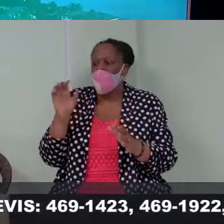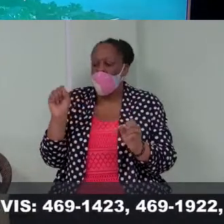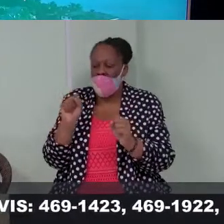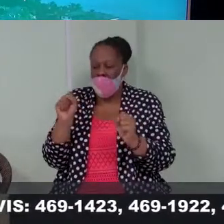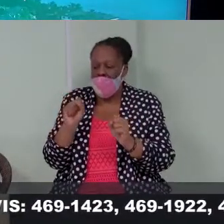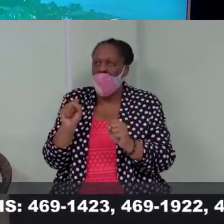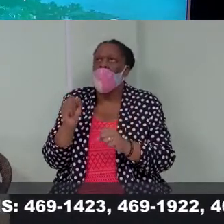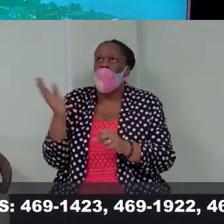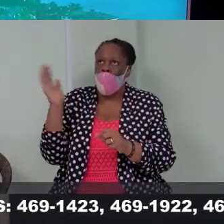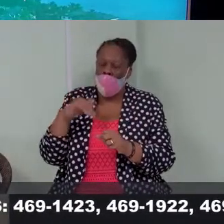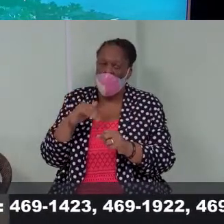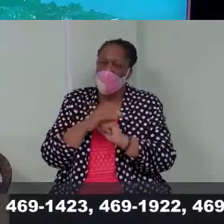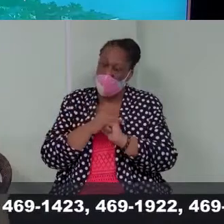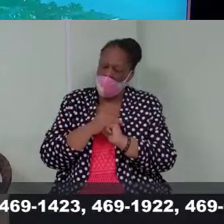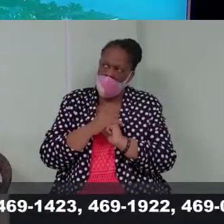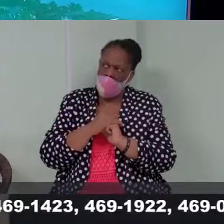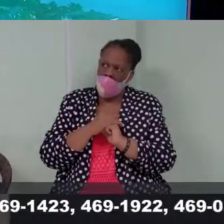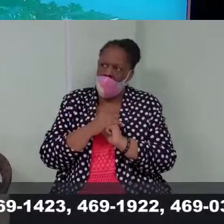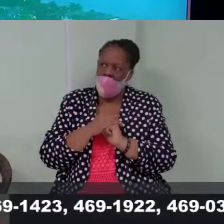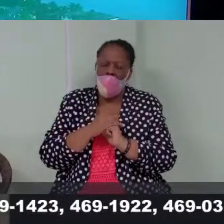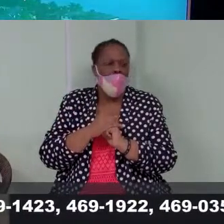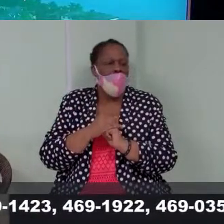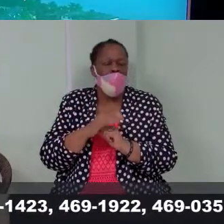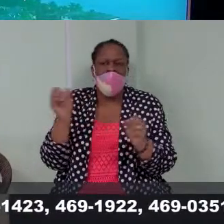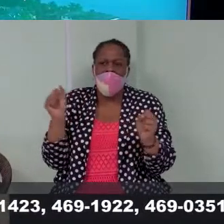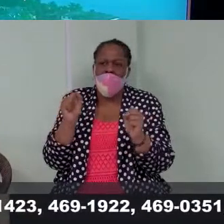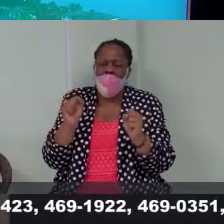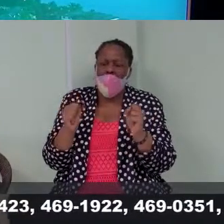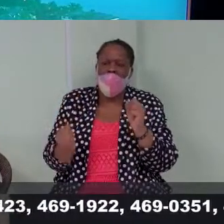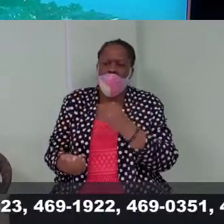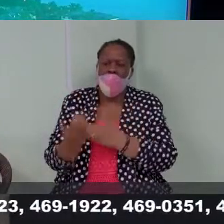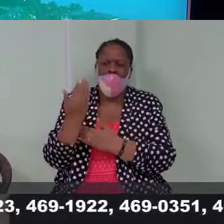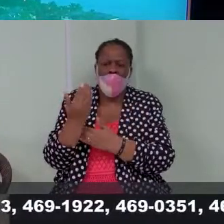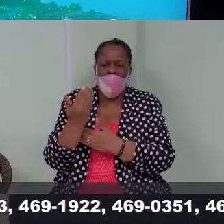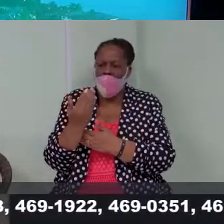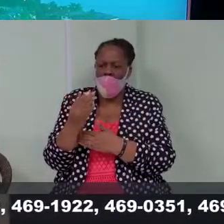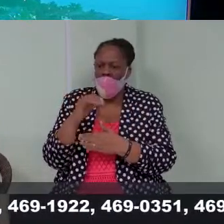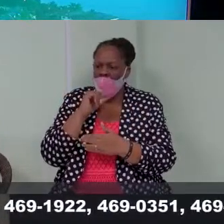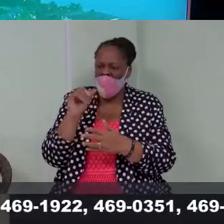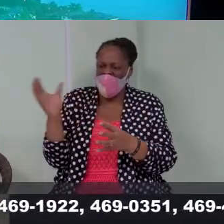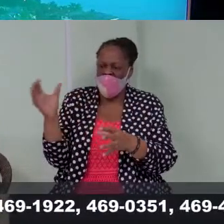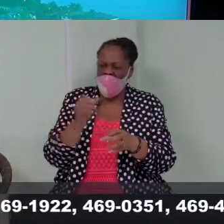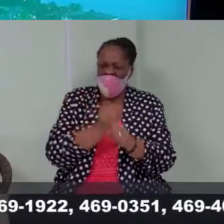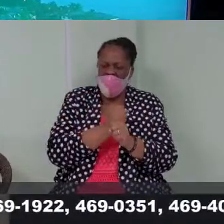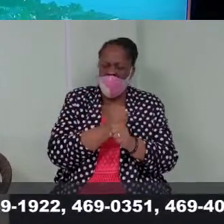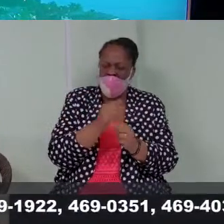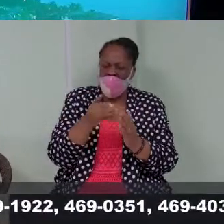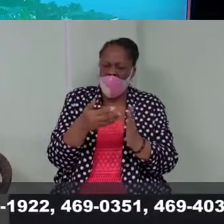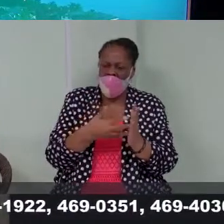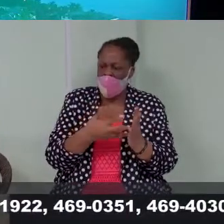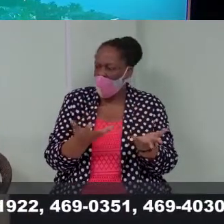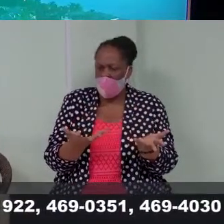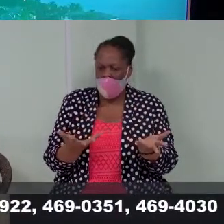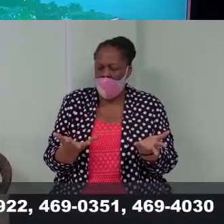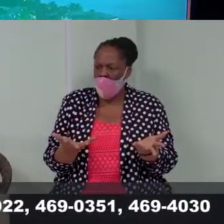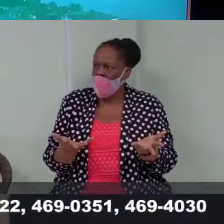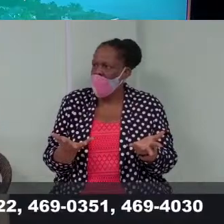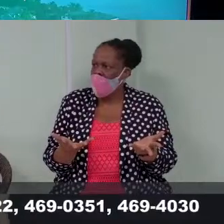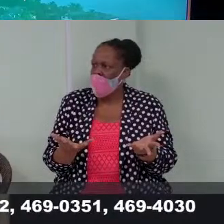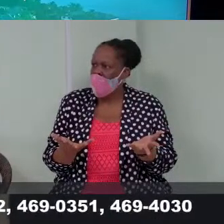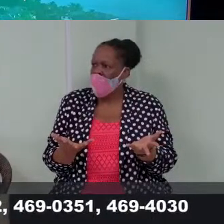Kitts from JFK. And at that point in time, I have not received the results as yet.